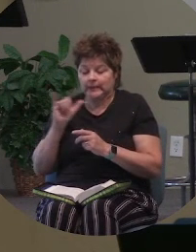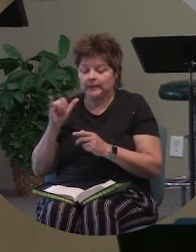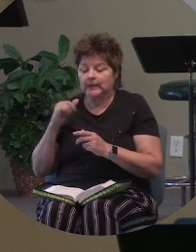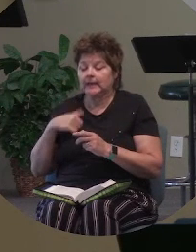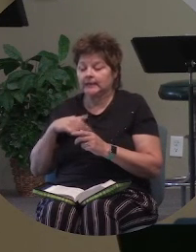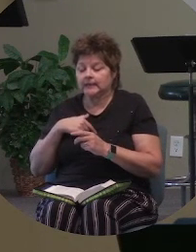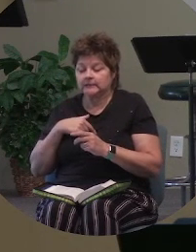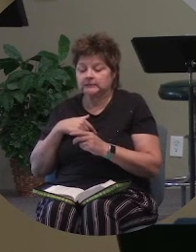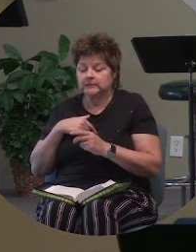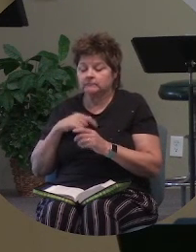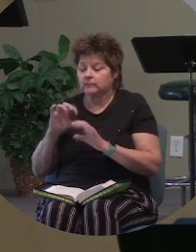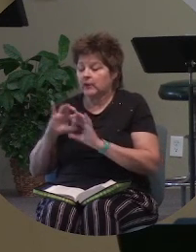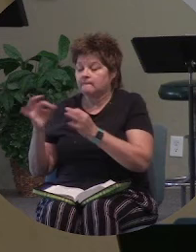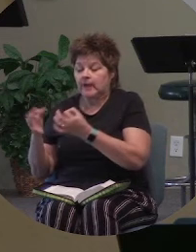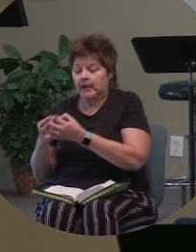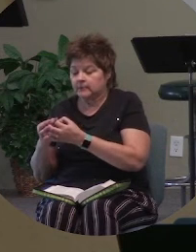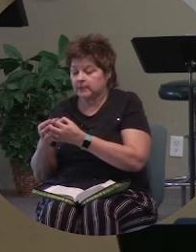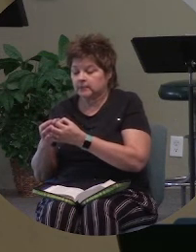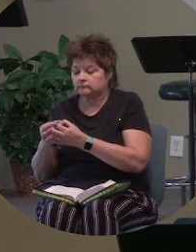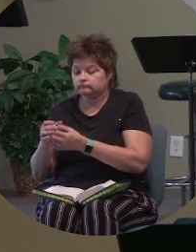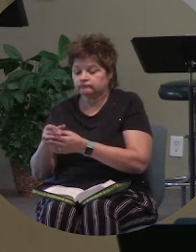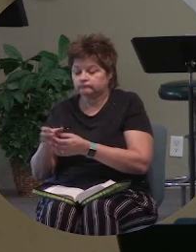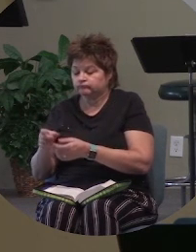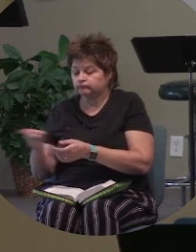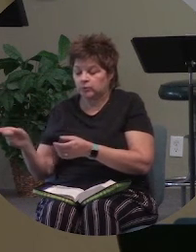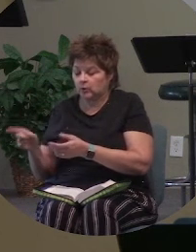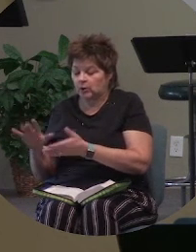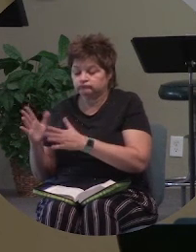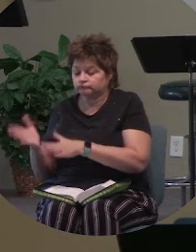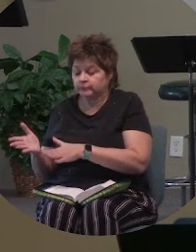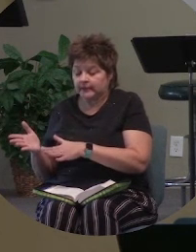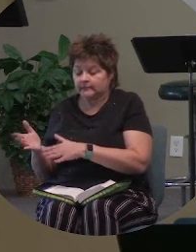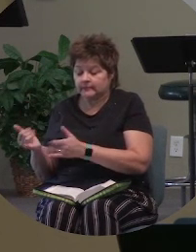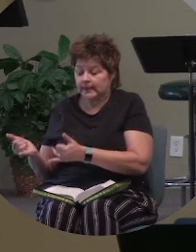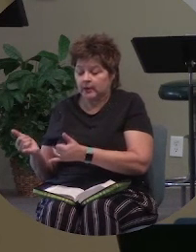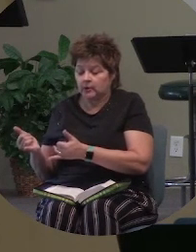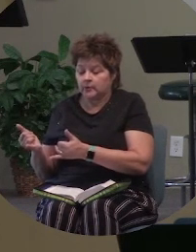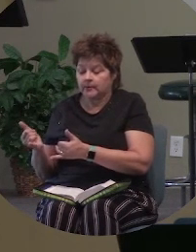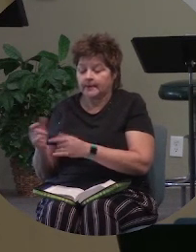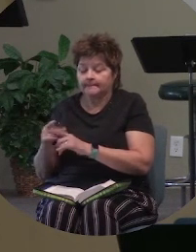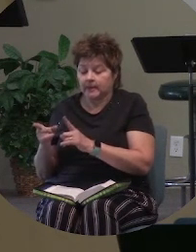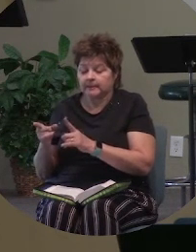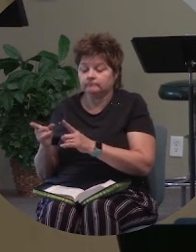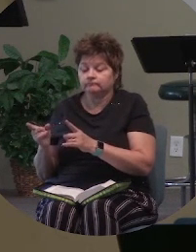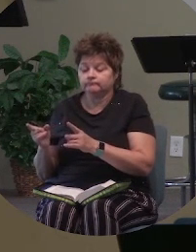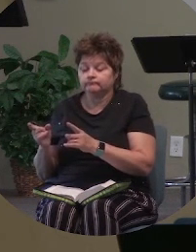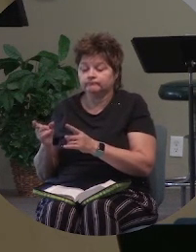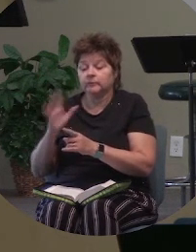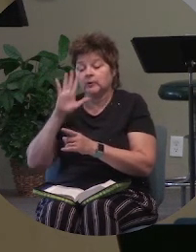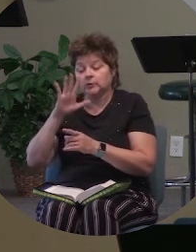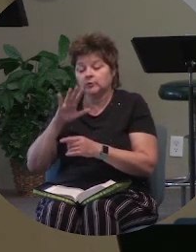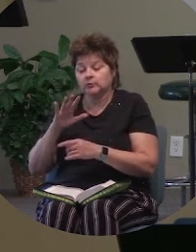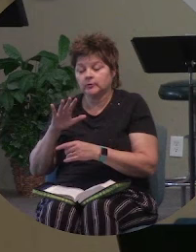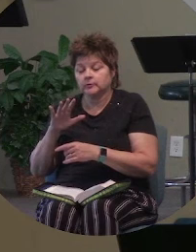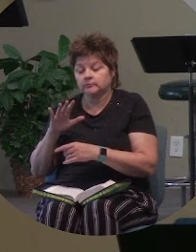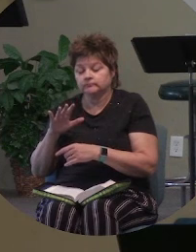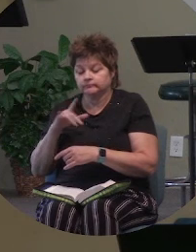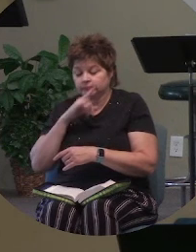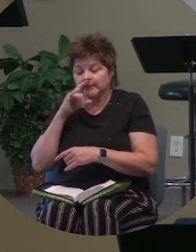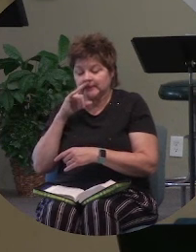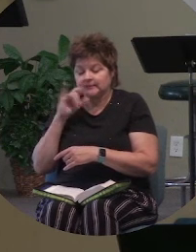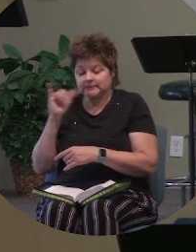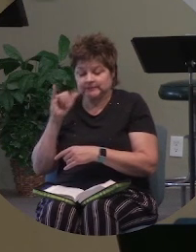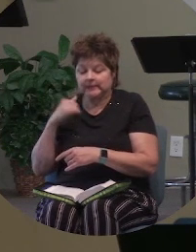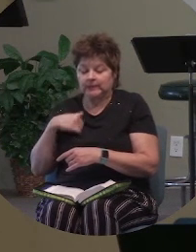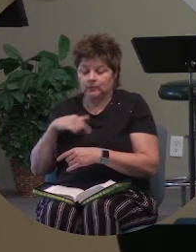all dead and gone. But they're your kids, just like we are. and they had problems that none of us, most of us can't even